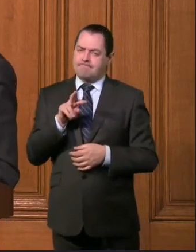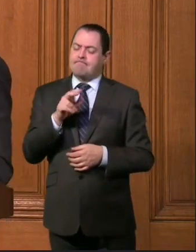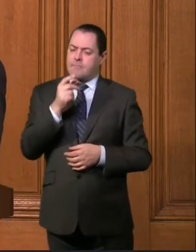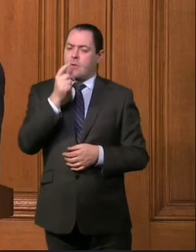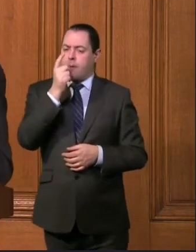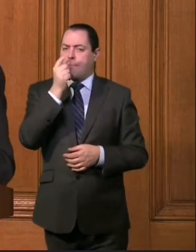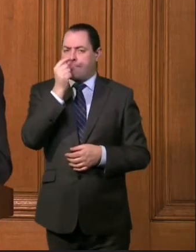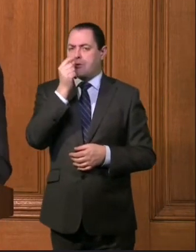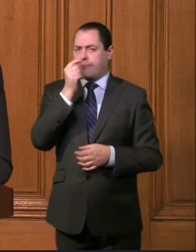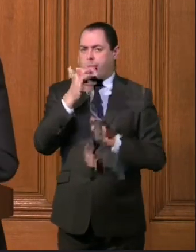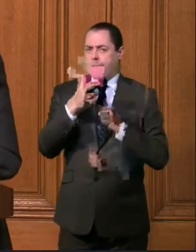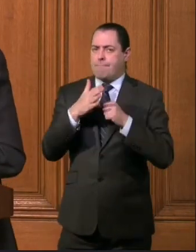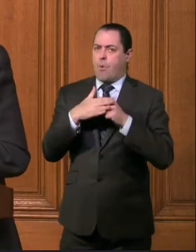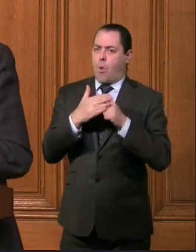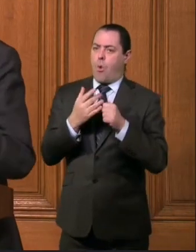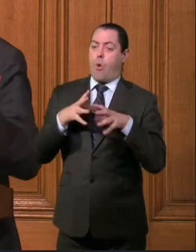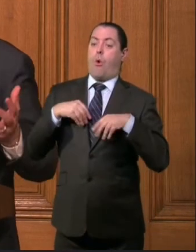take